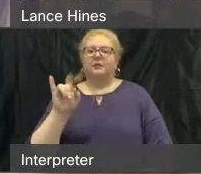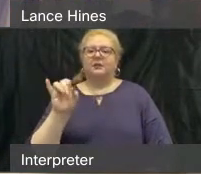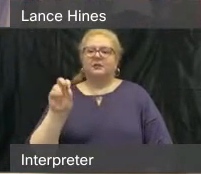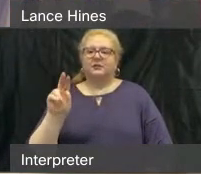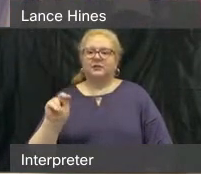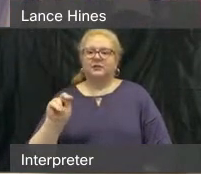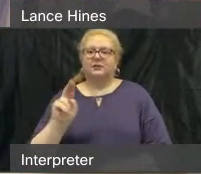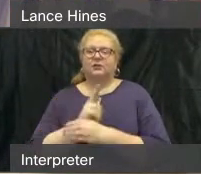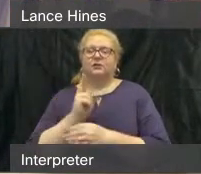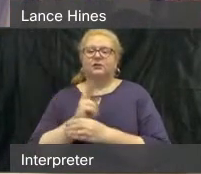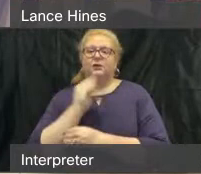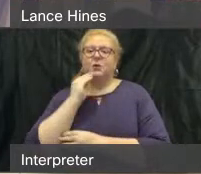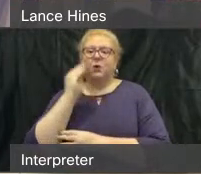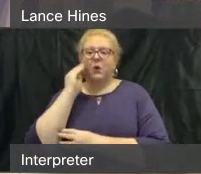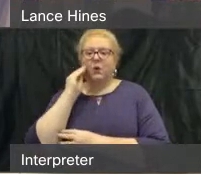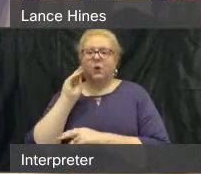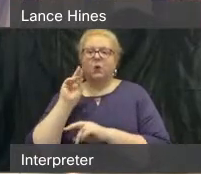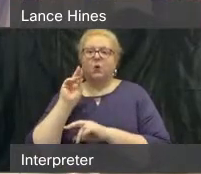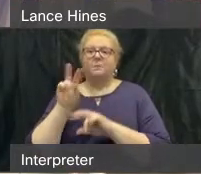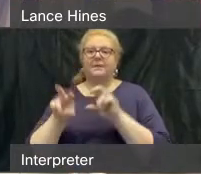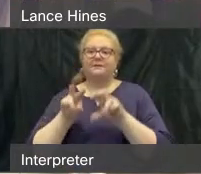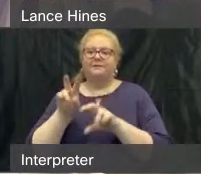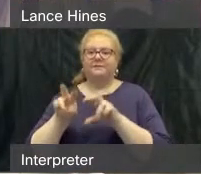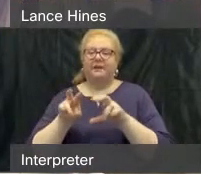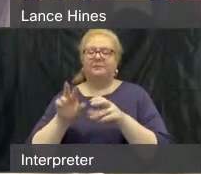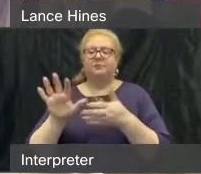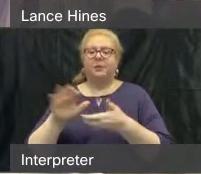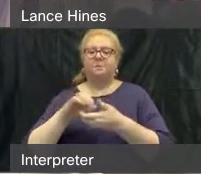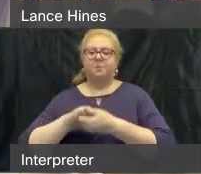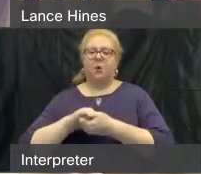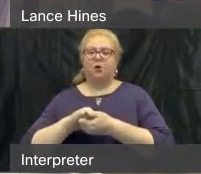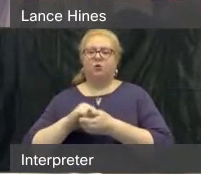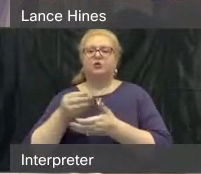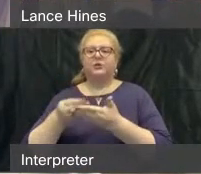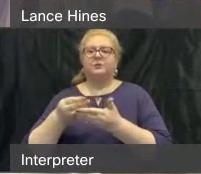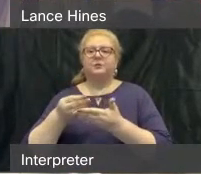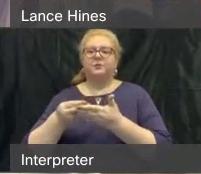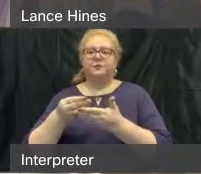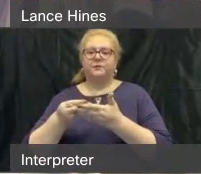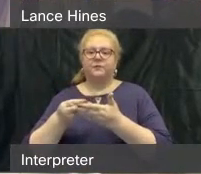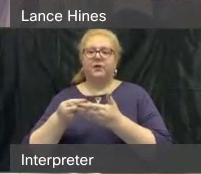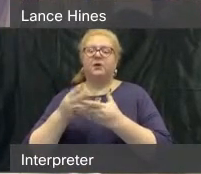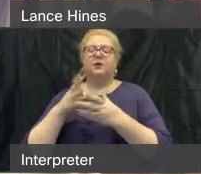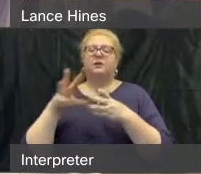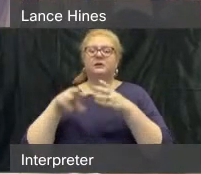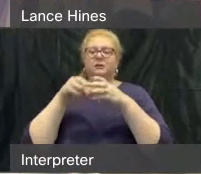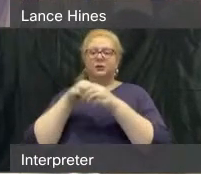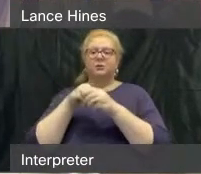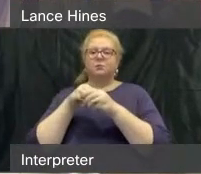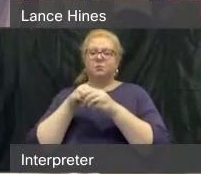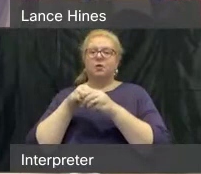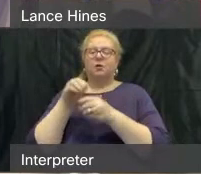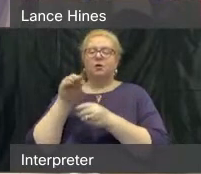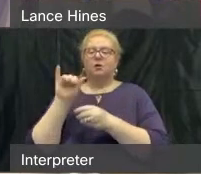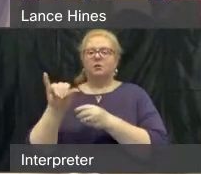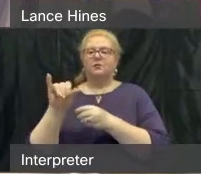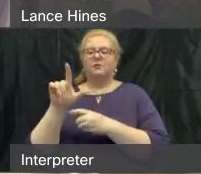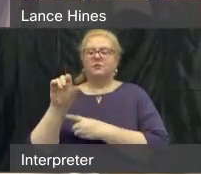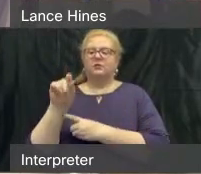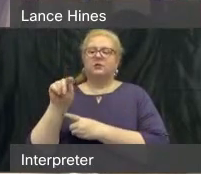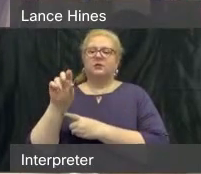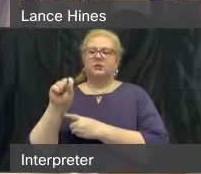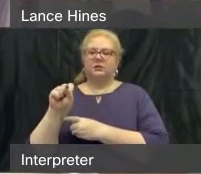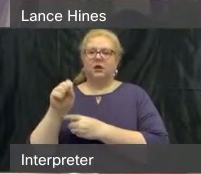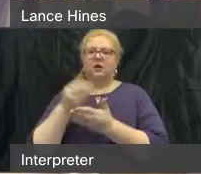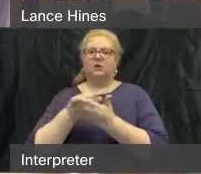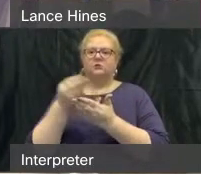Investment Partnership Program funds. This is a part of lots that we'll be purchasing to do new construction